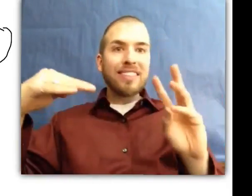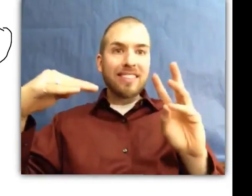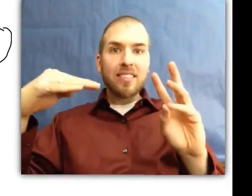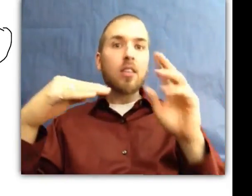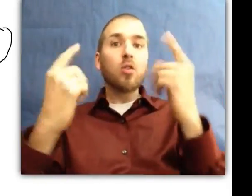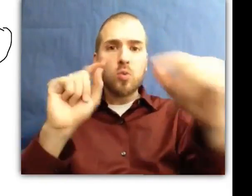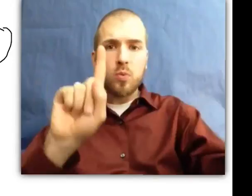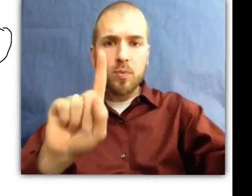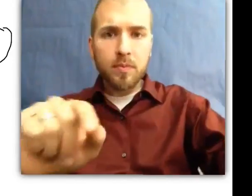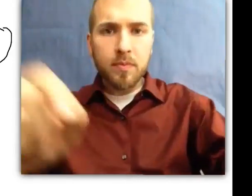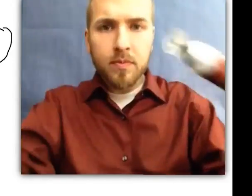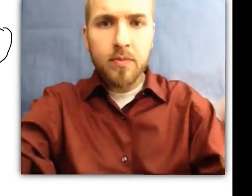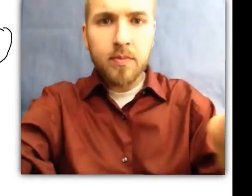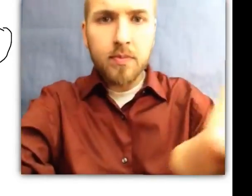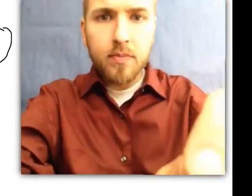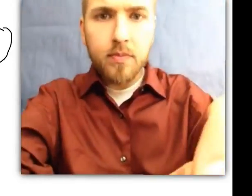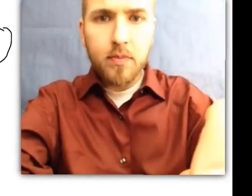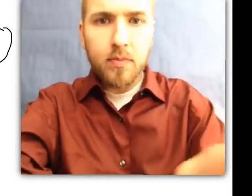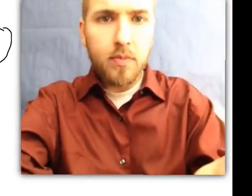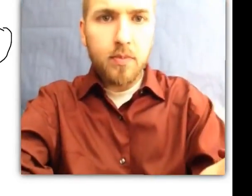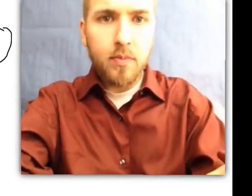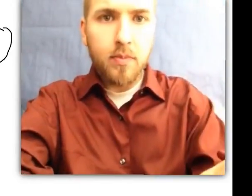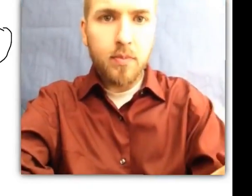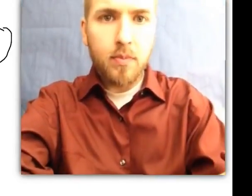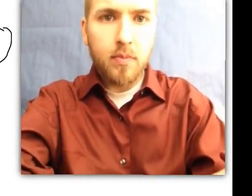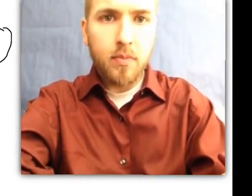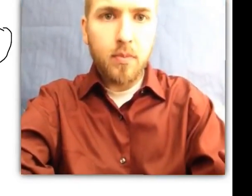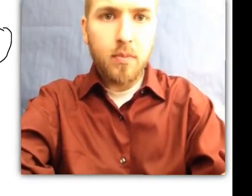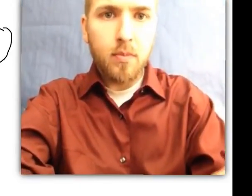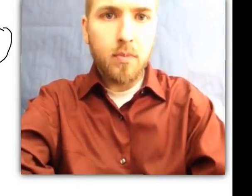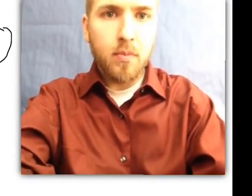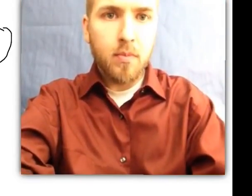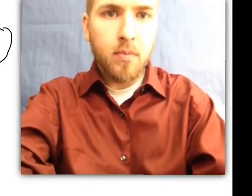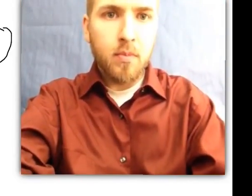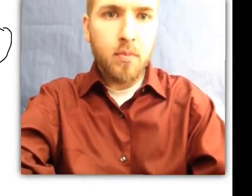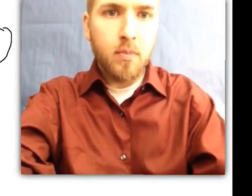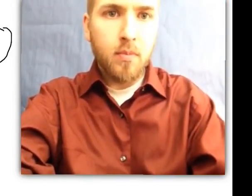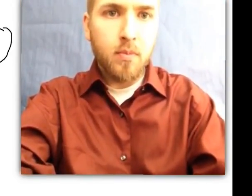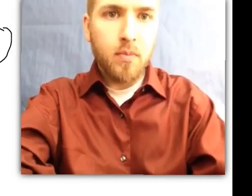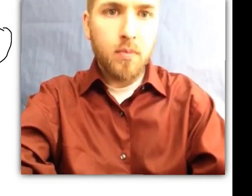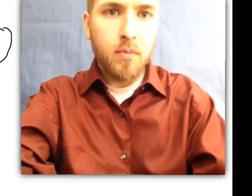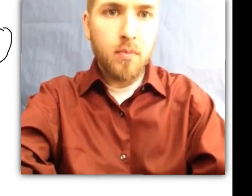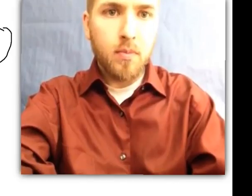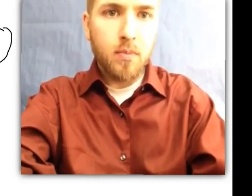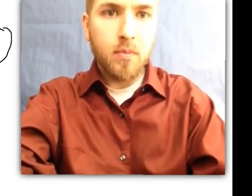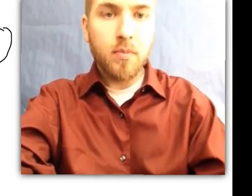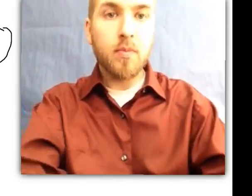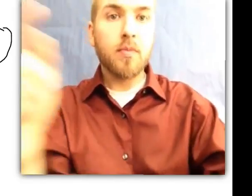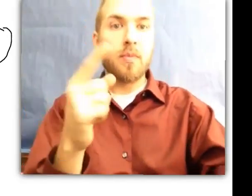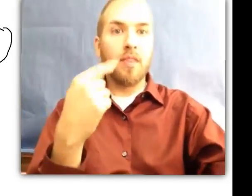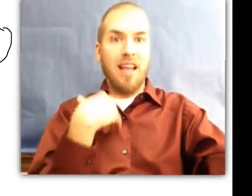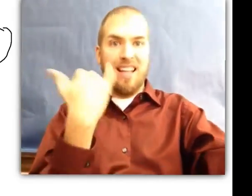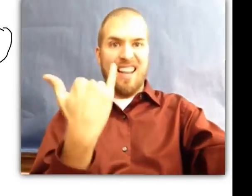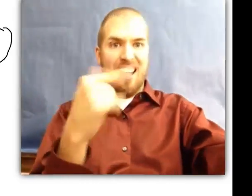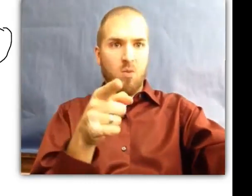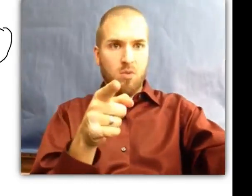So let's say that the fraction is 1/8. Oh wait, hold on. Let me write this down. So 1/8 plus